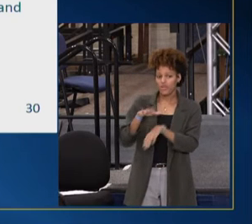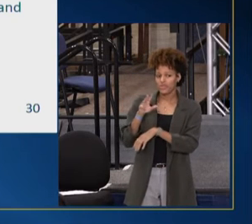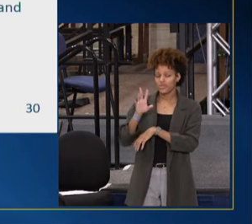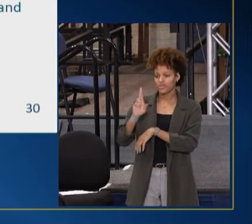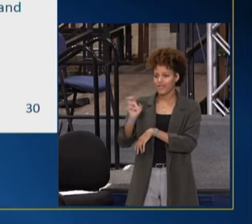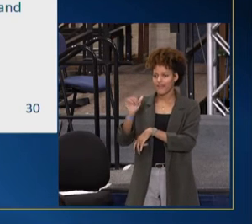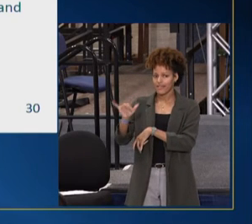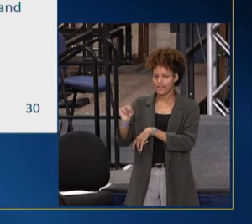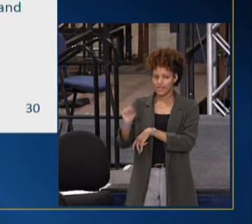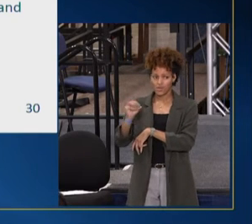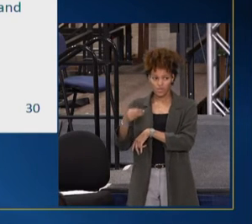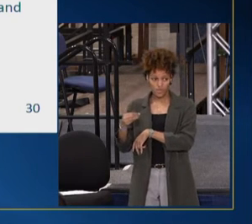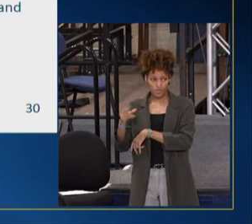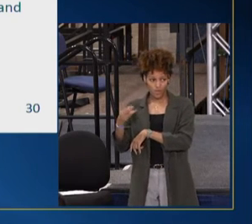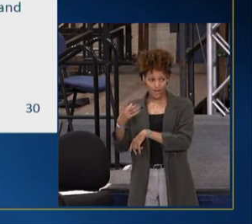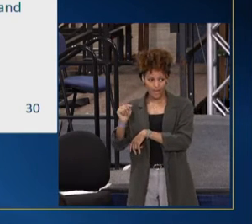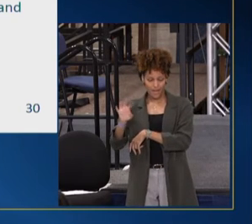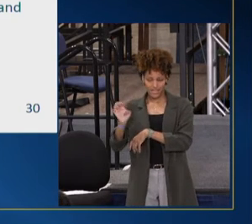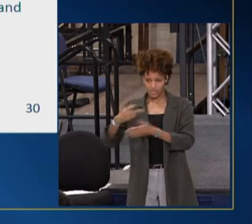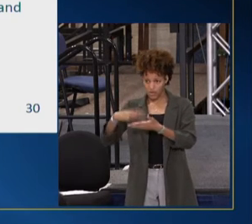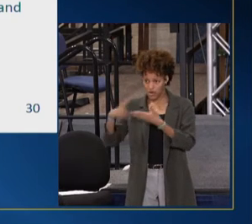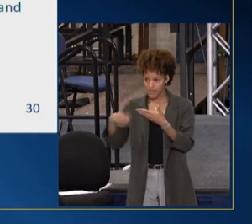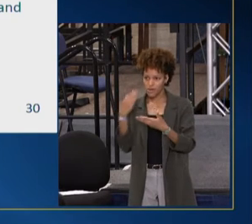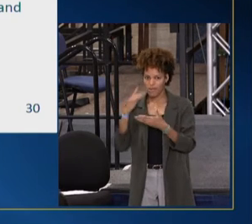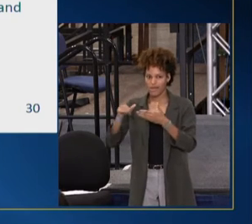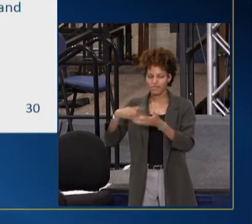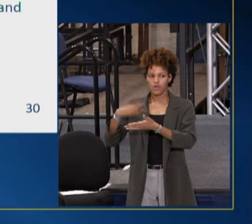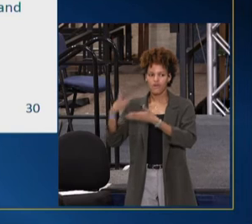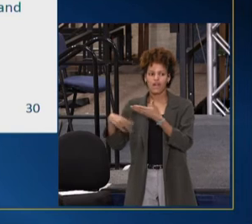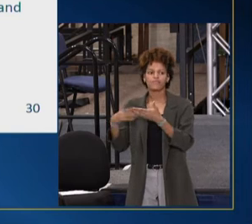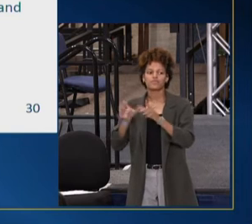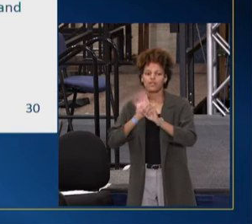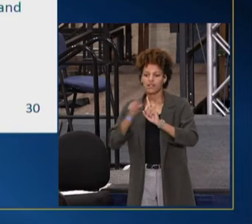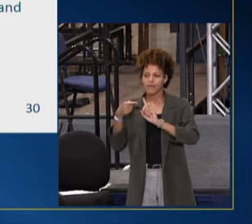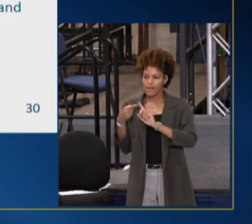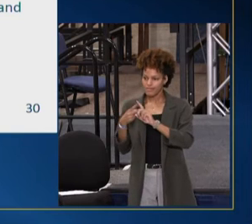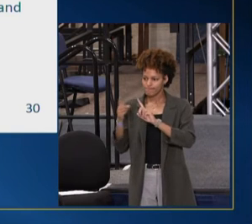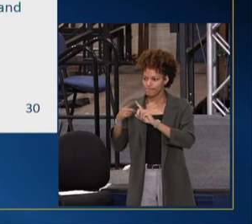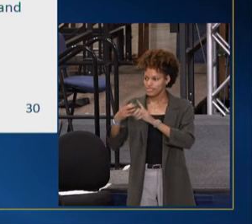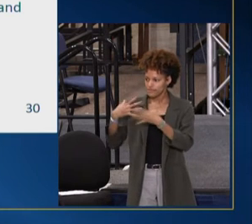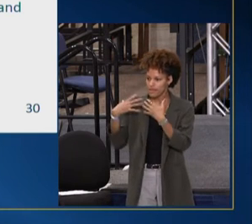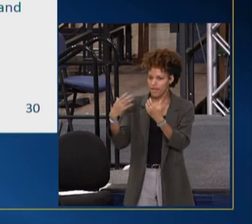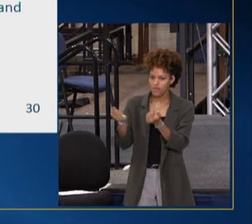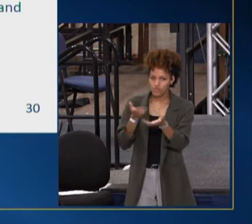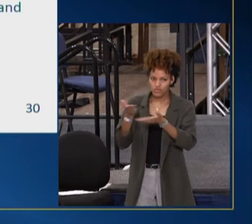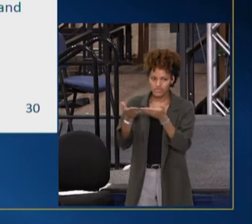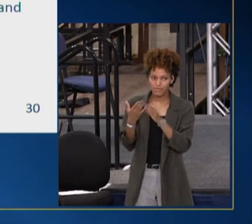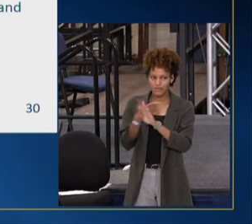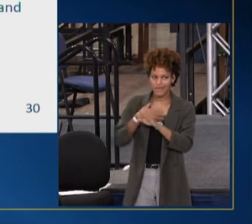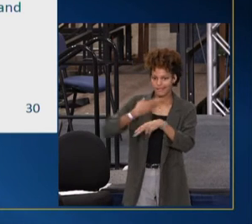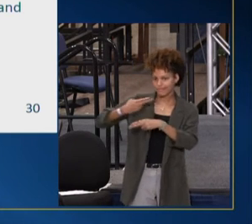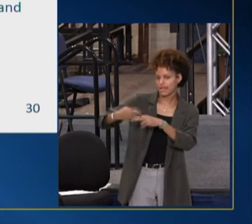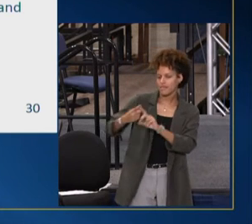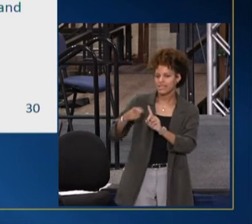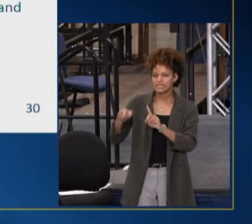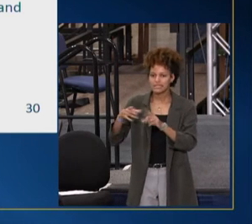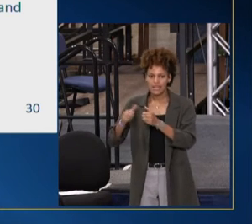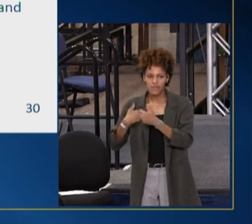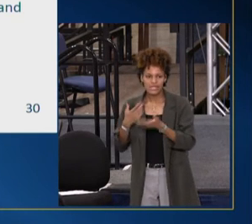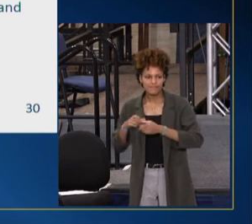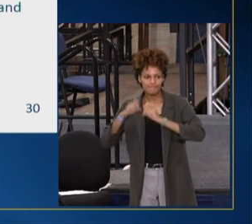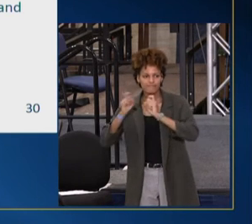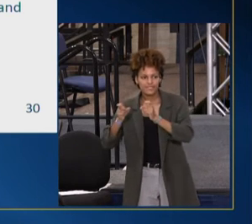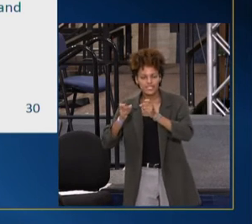you know, I like to think of Ryan White as the program that did social determinants of health before it had a name. This is the way that we're really delivering